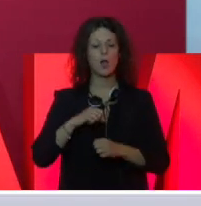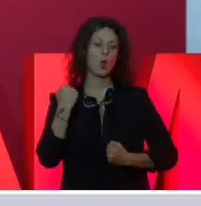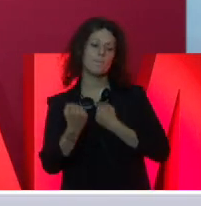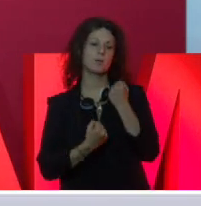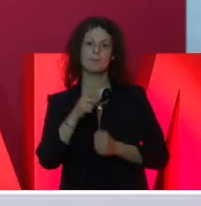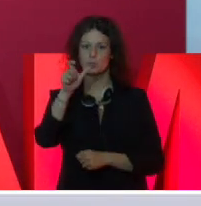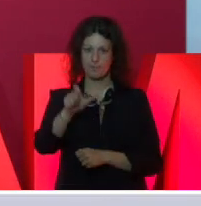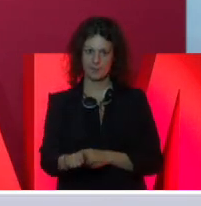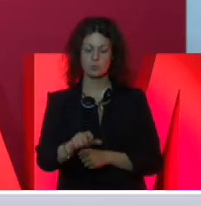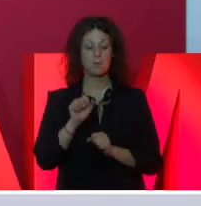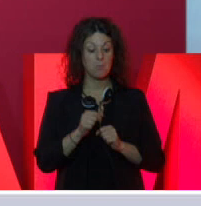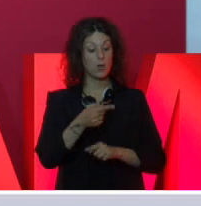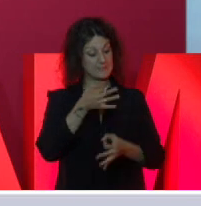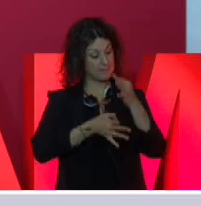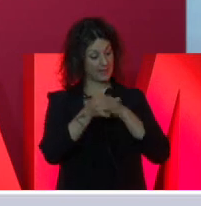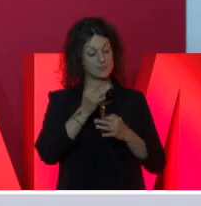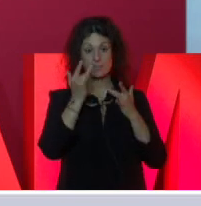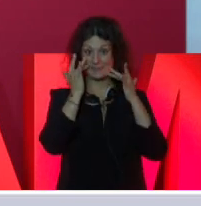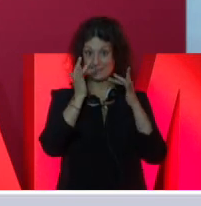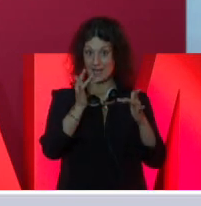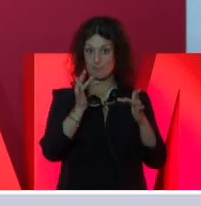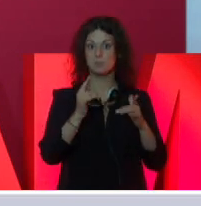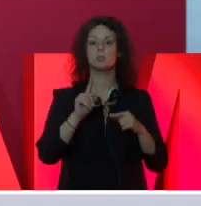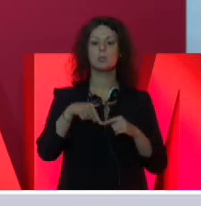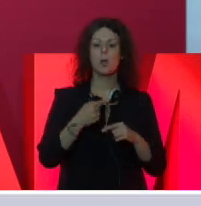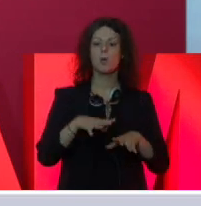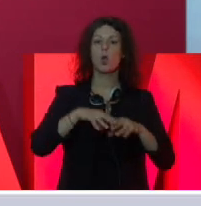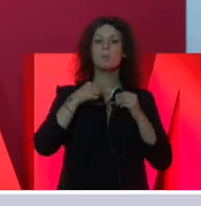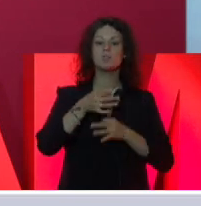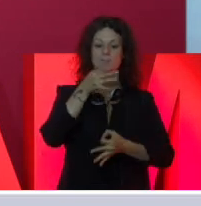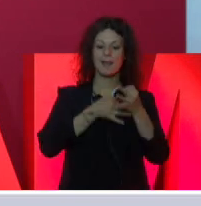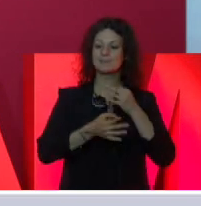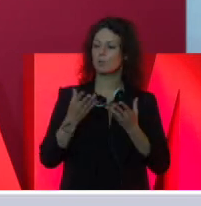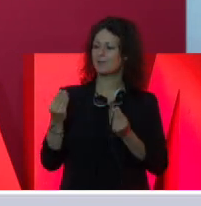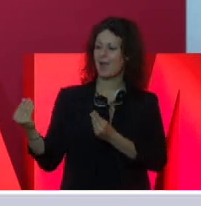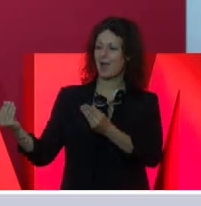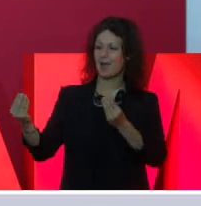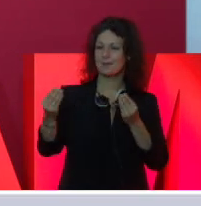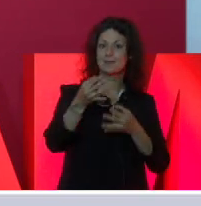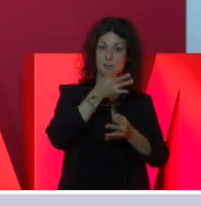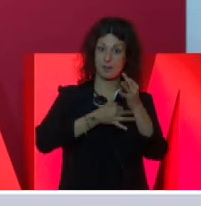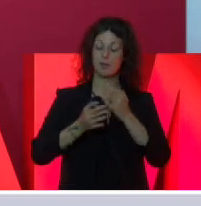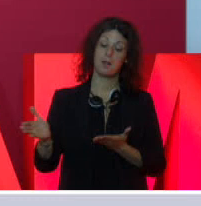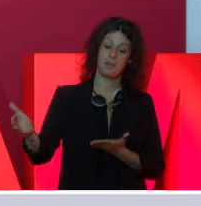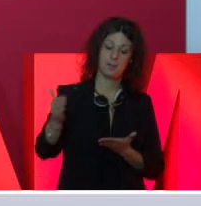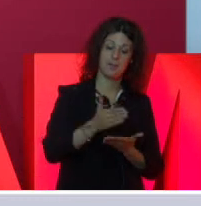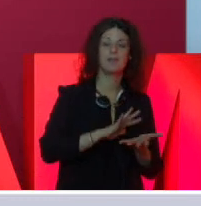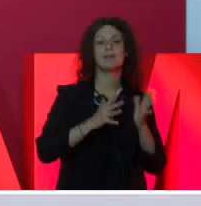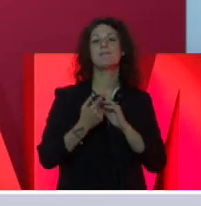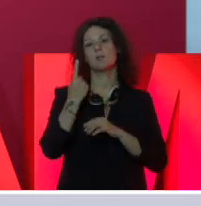locally simple decision, and you can put together many of them to build up an understandable